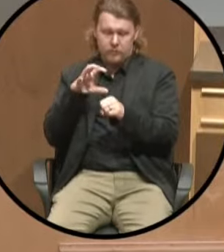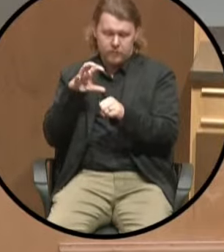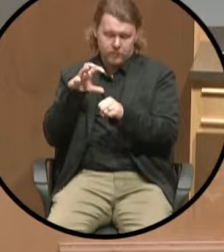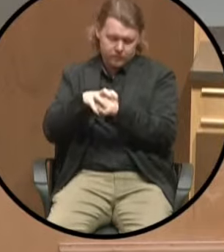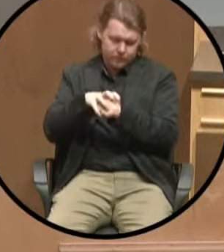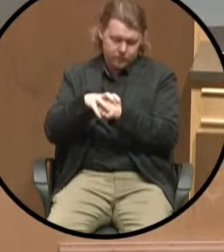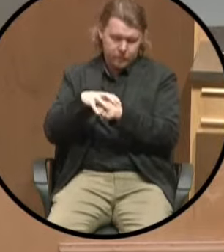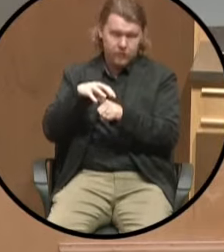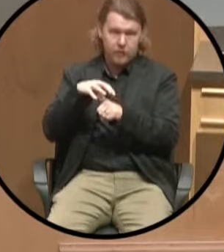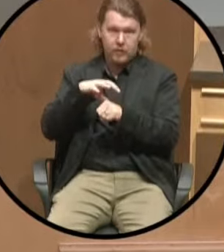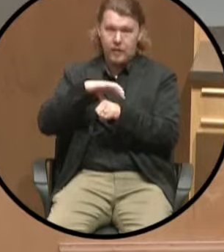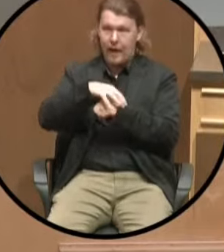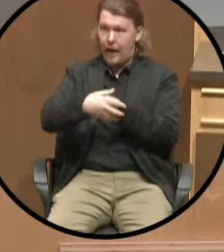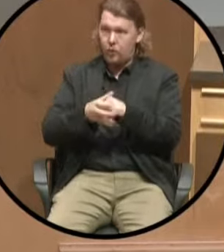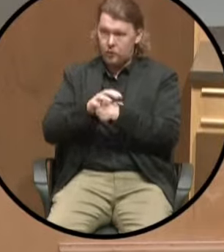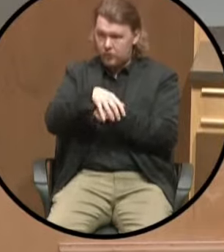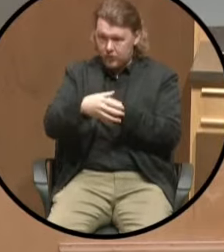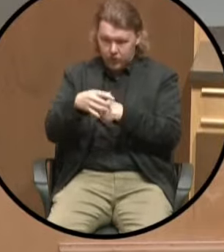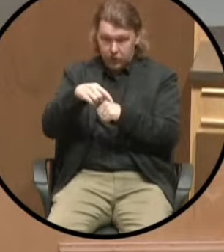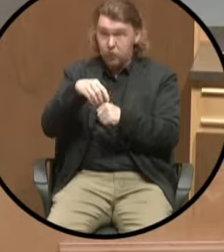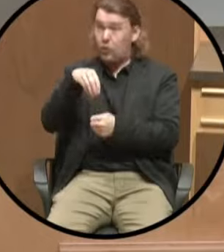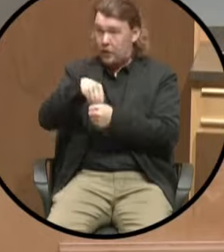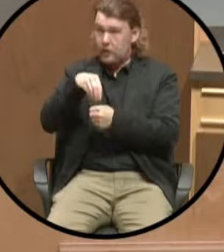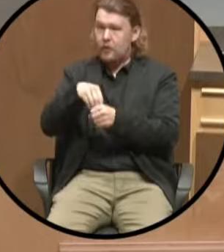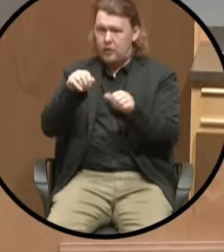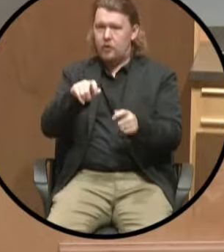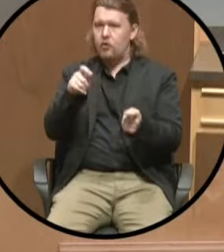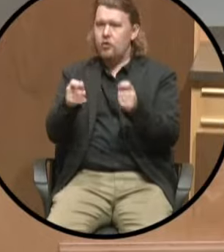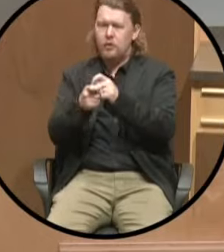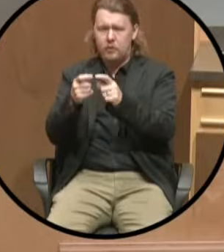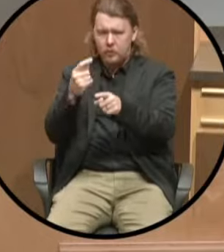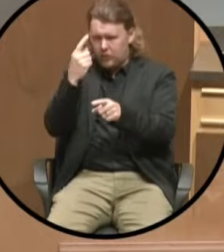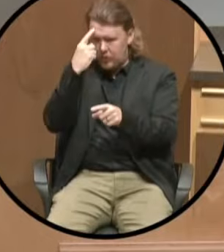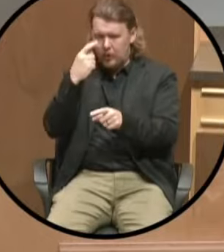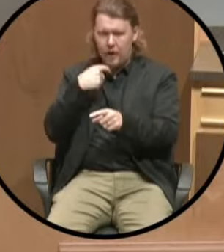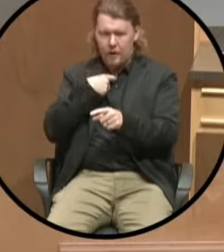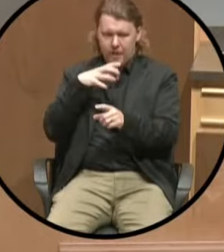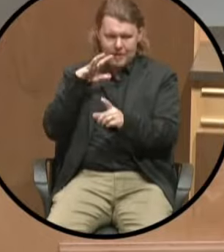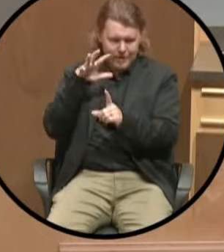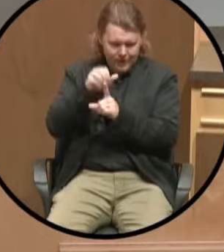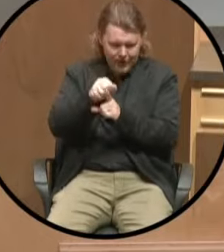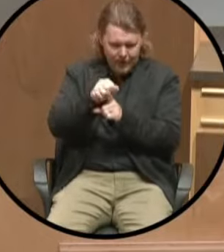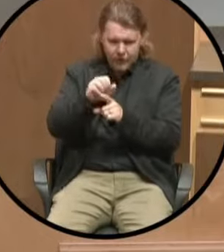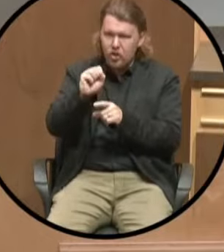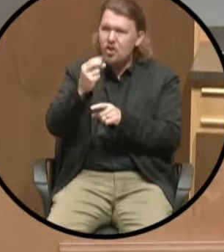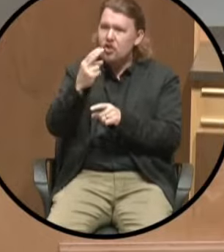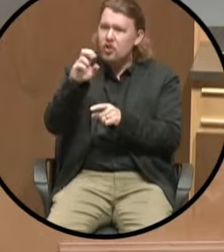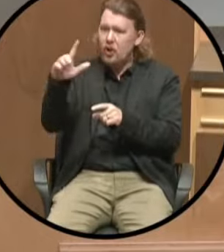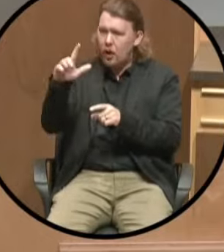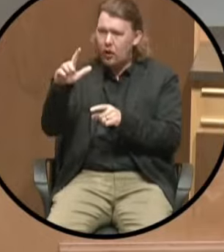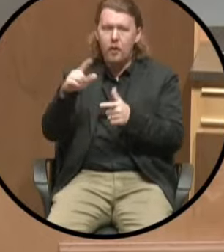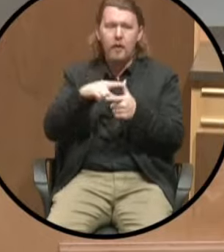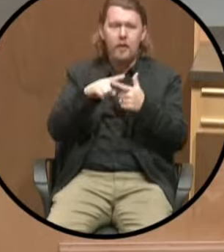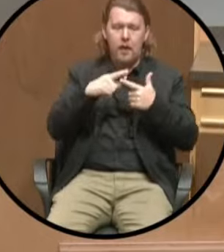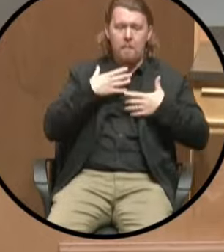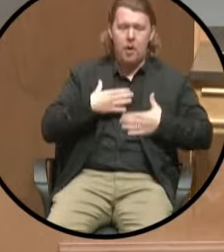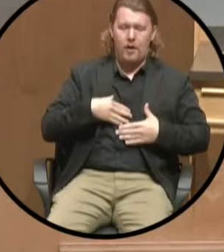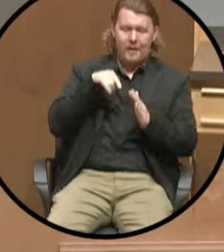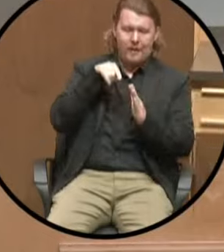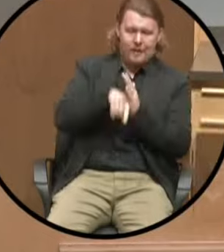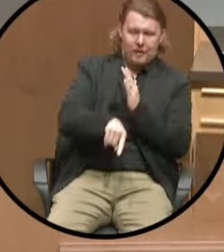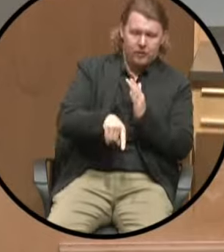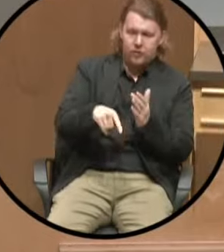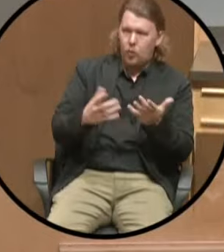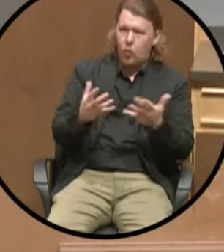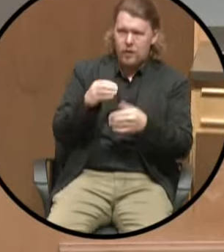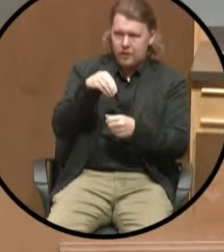what's inside can change. So if you think about it, if I'm attacking a shell, then your body can kill what's in the shell, and that